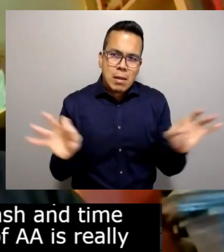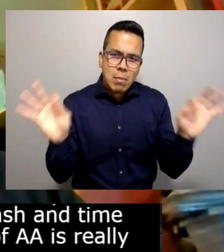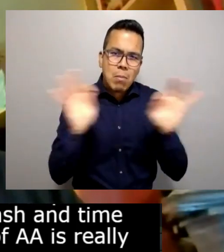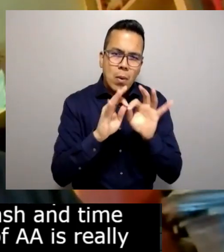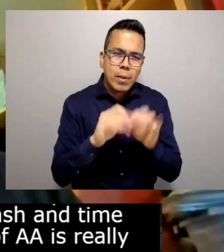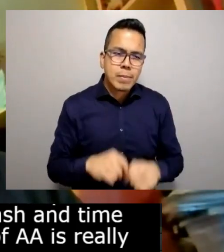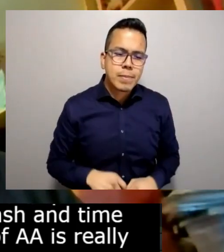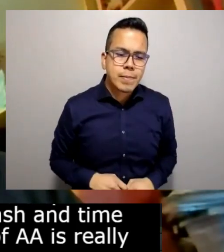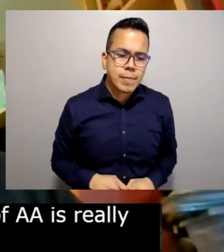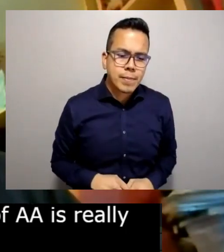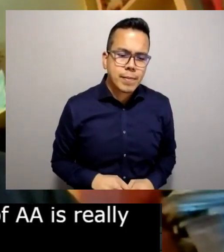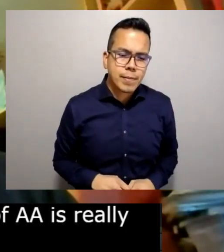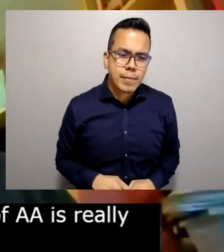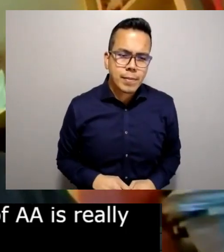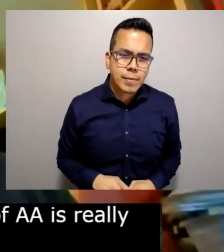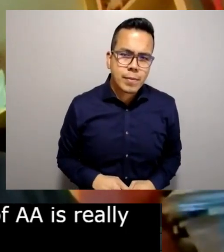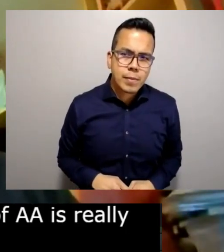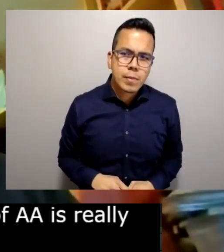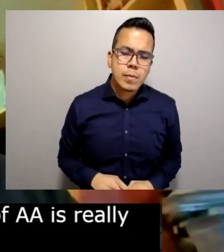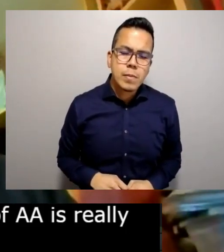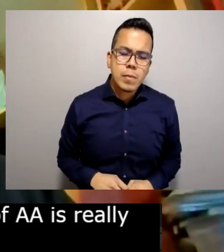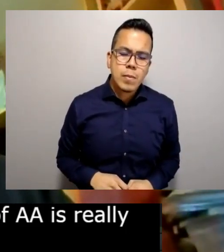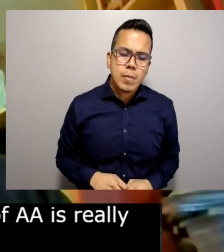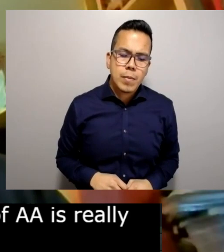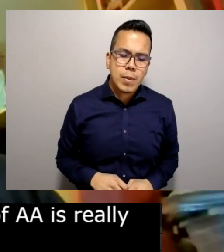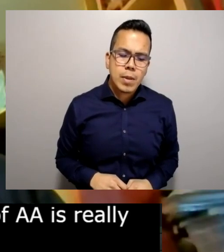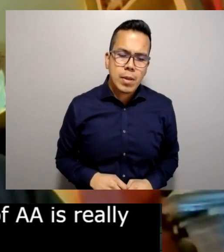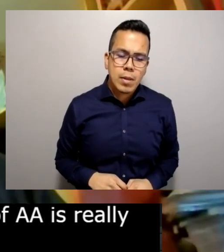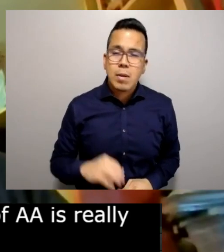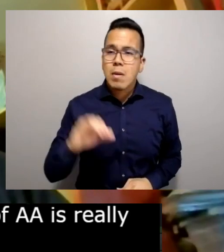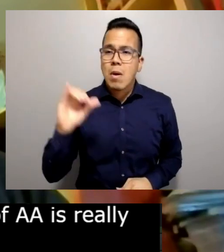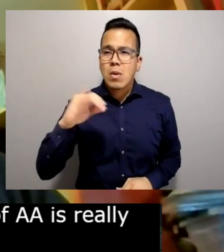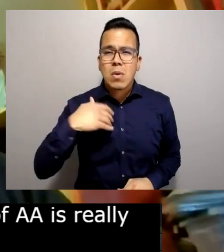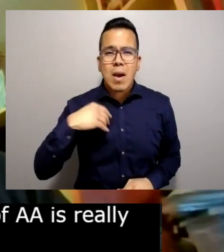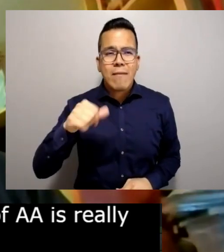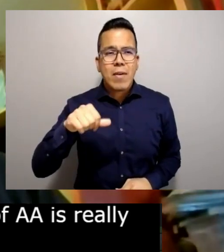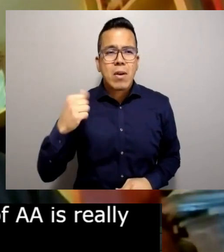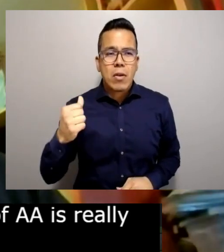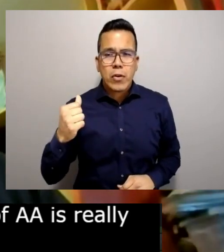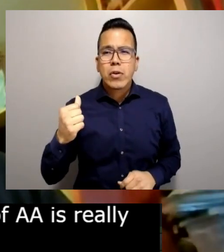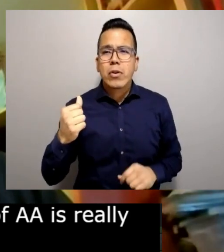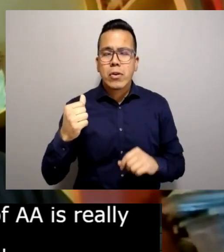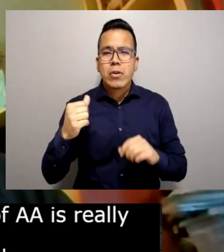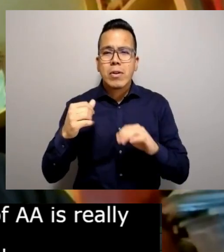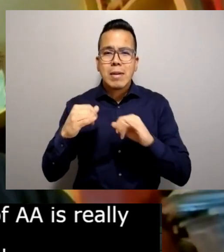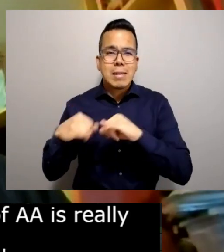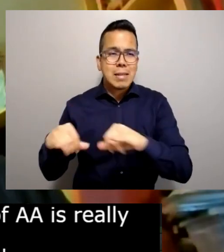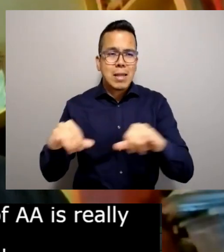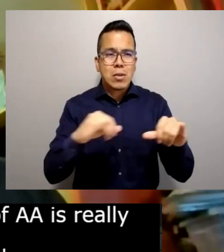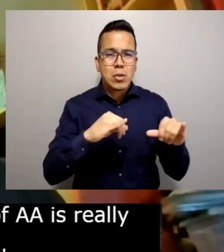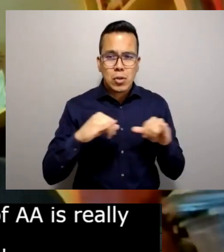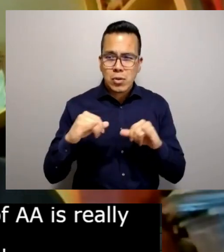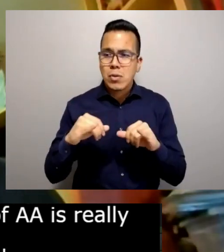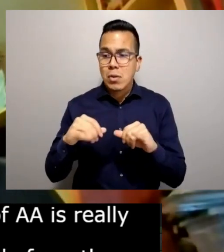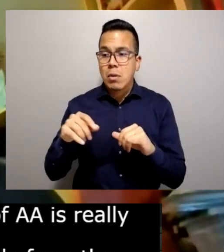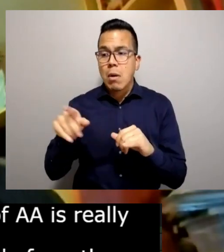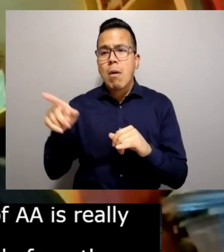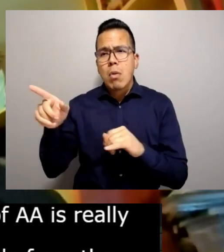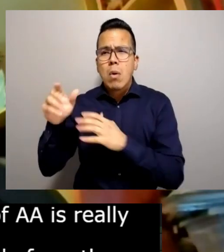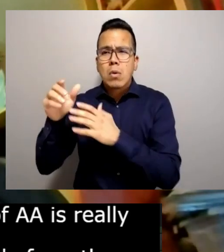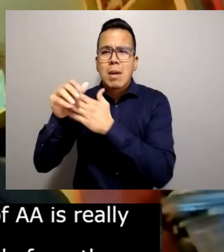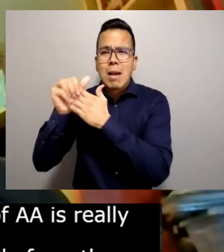As mentioned, there are other standards too, aside from the WCAG guidelines, which of course are